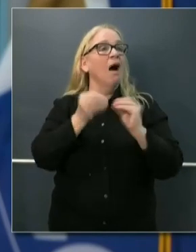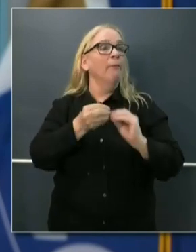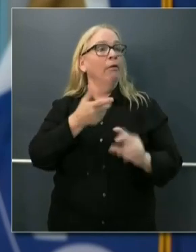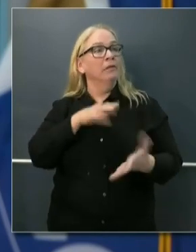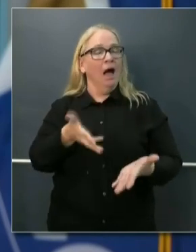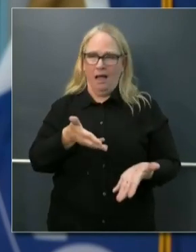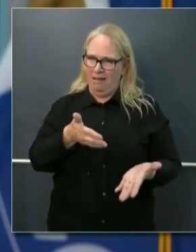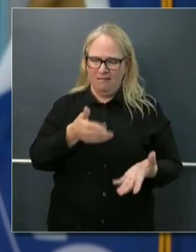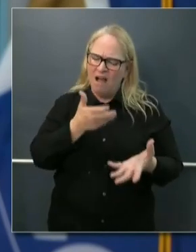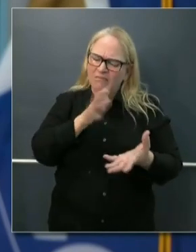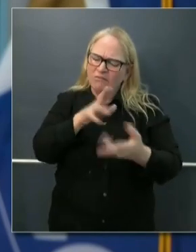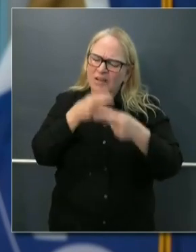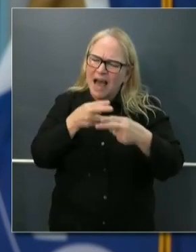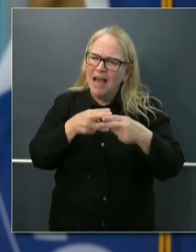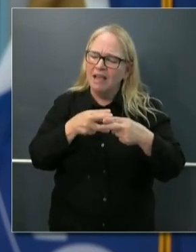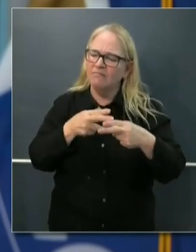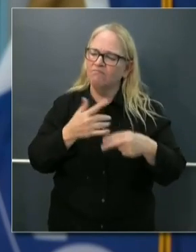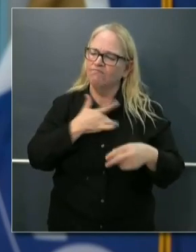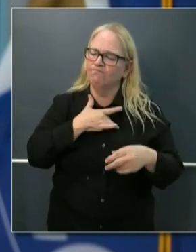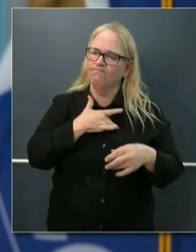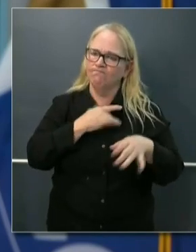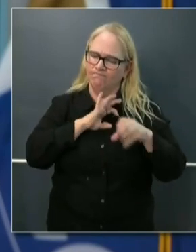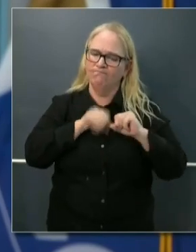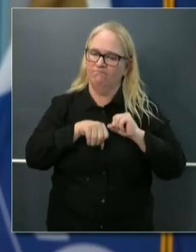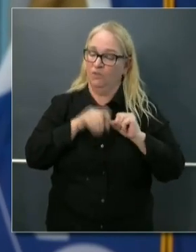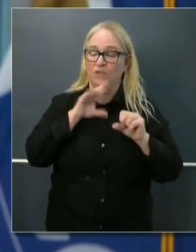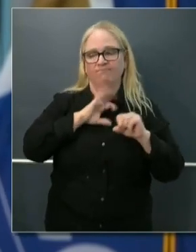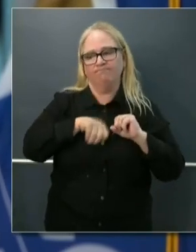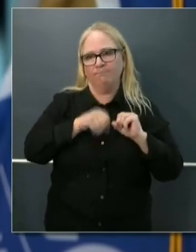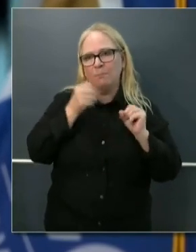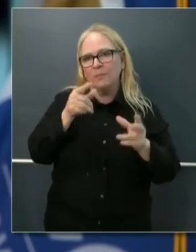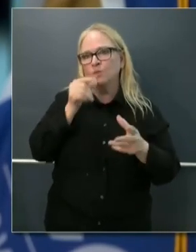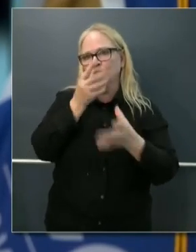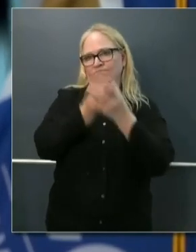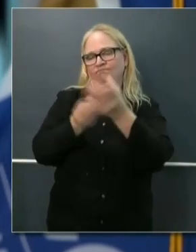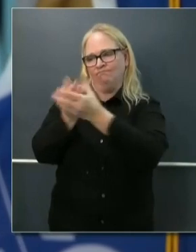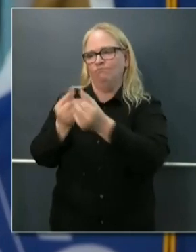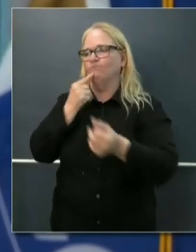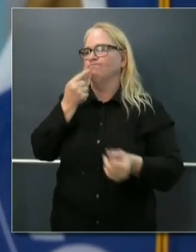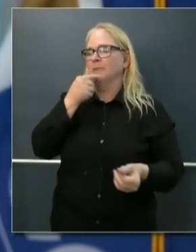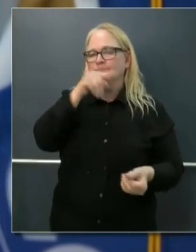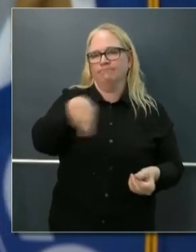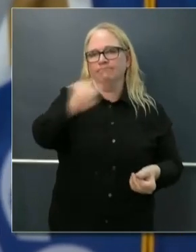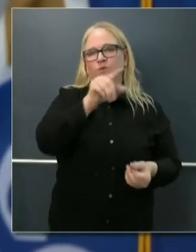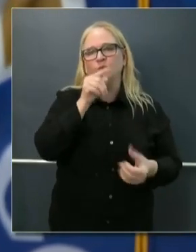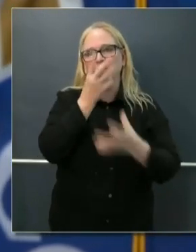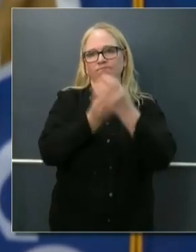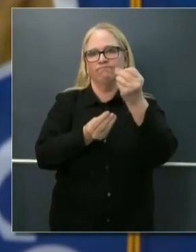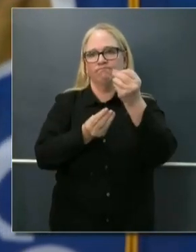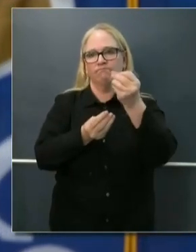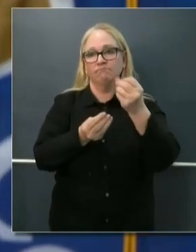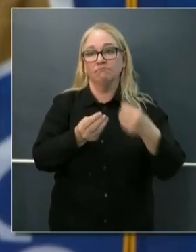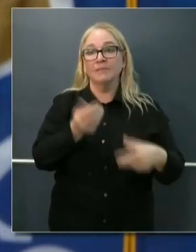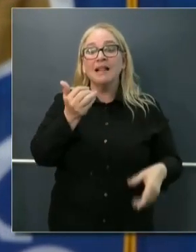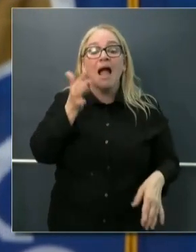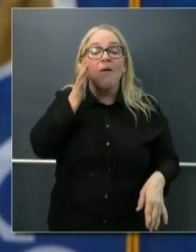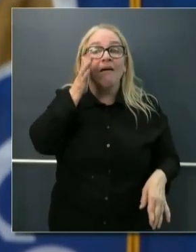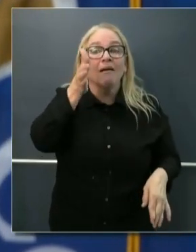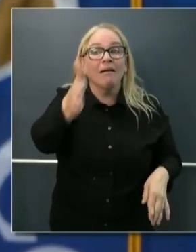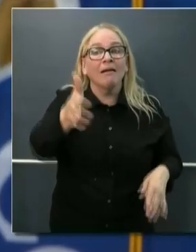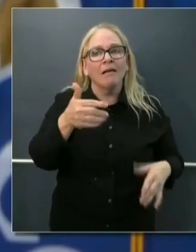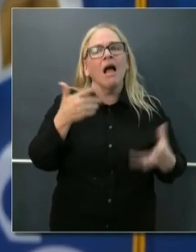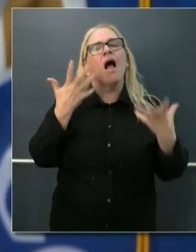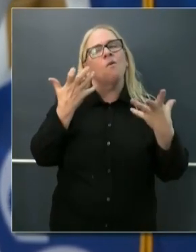in grieving, and you are dearly, dearly missed. Looking ahead, we need to continue saving lives here in